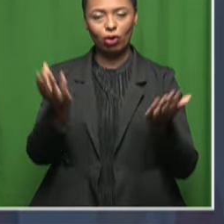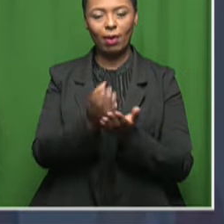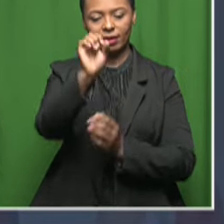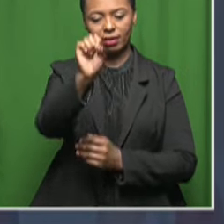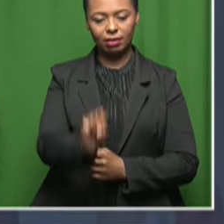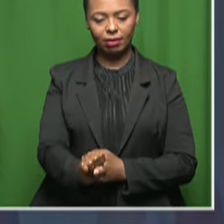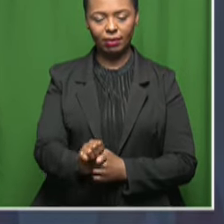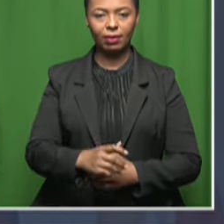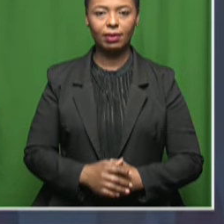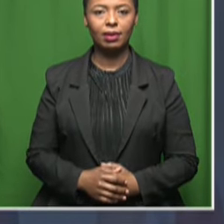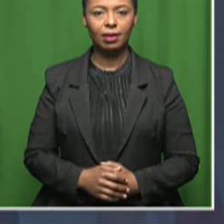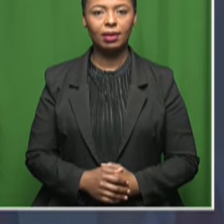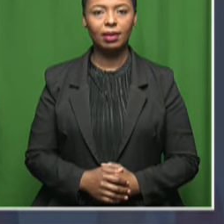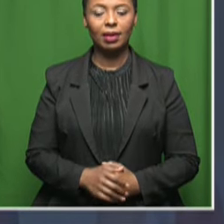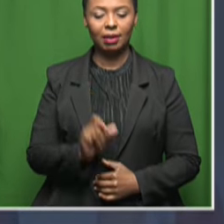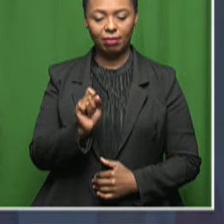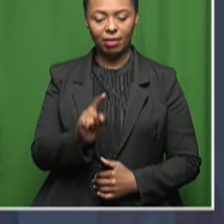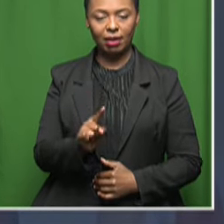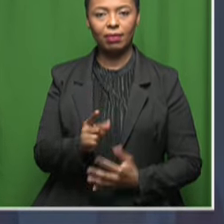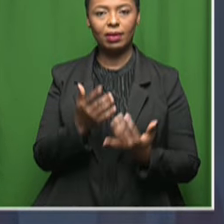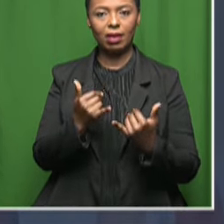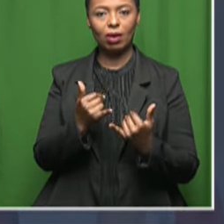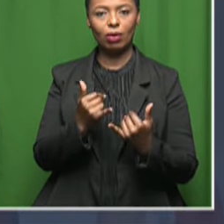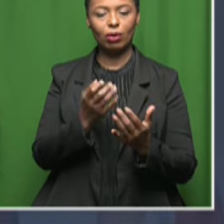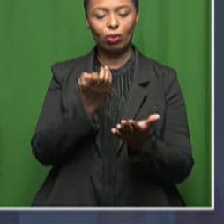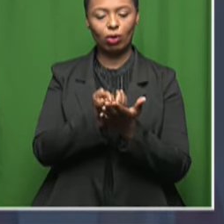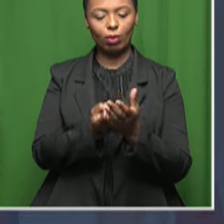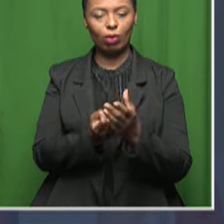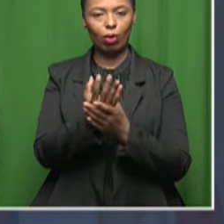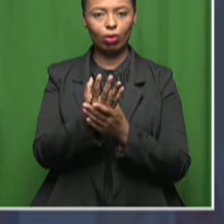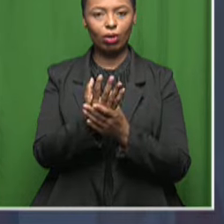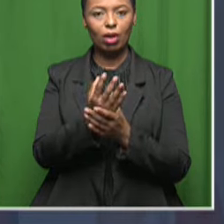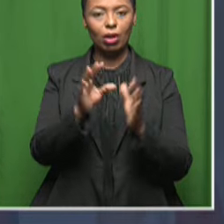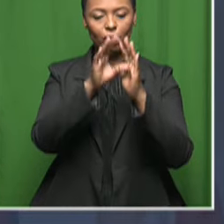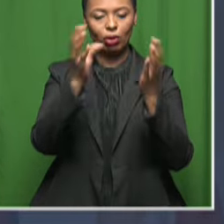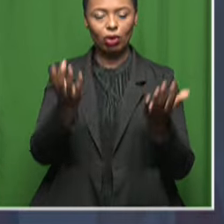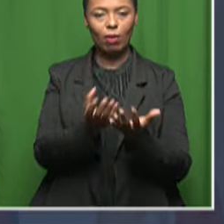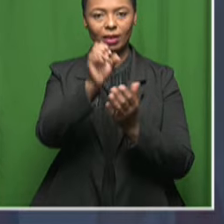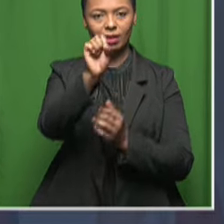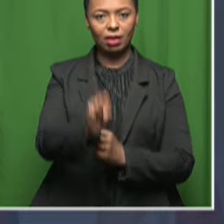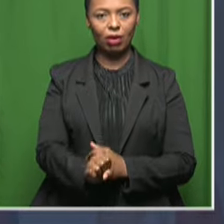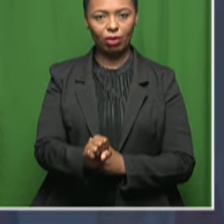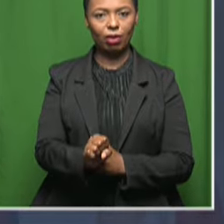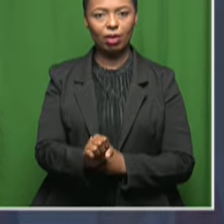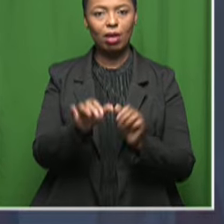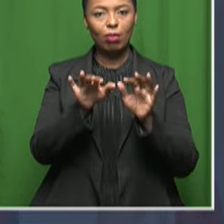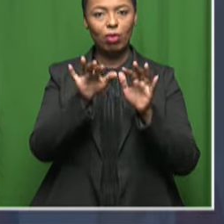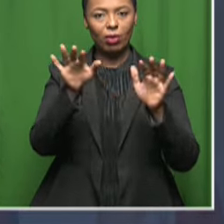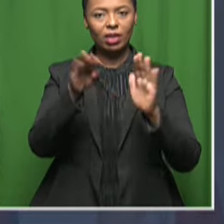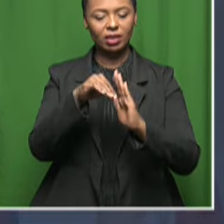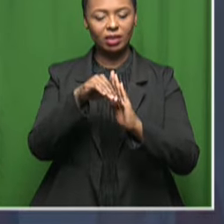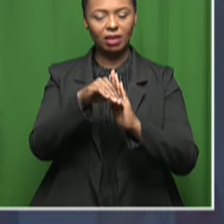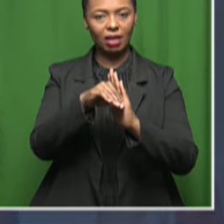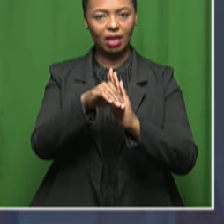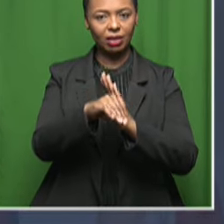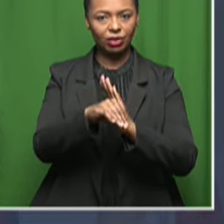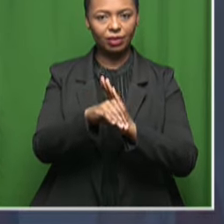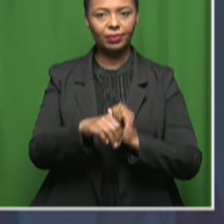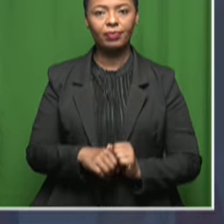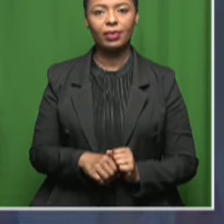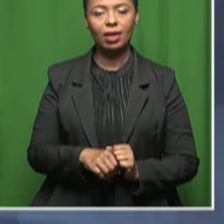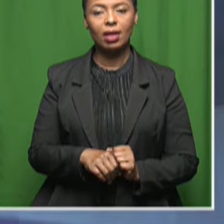impediment to economic growth. The global south, their population is declining. They've got aging population. And if